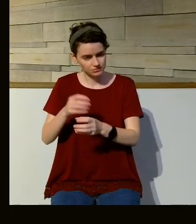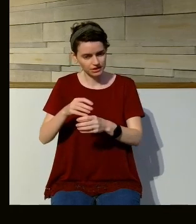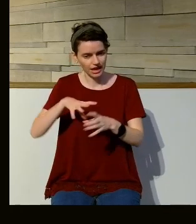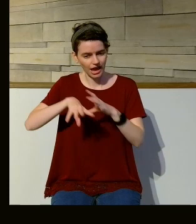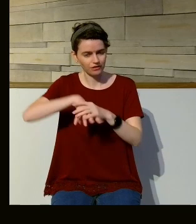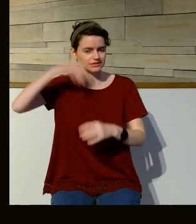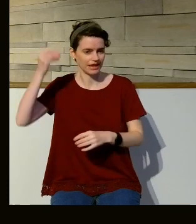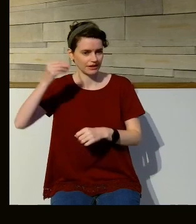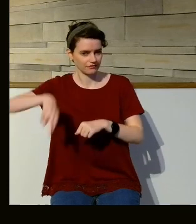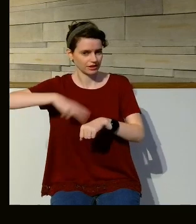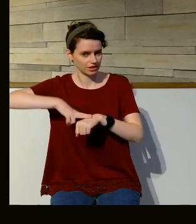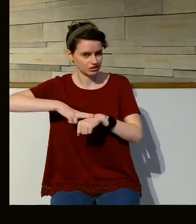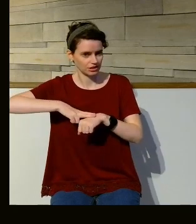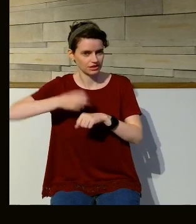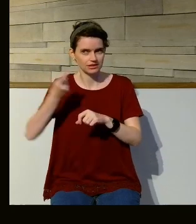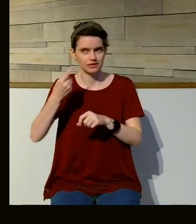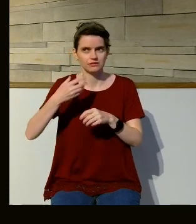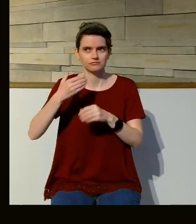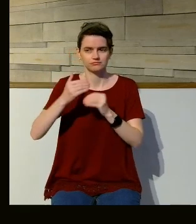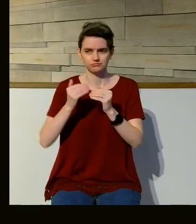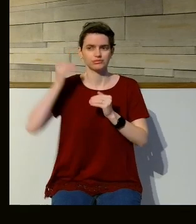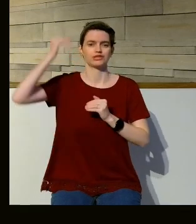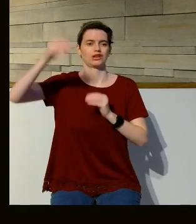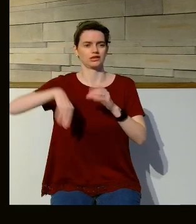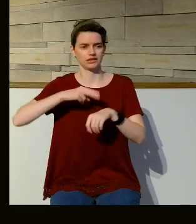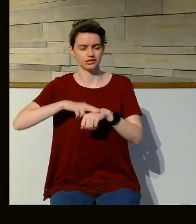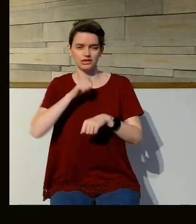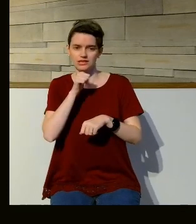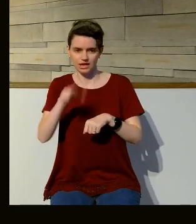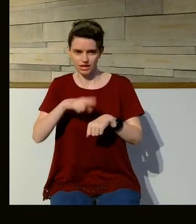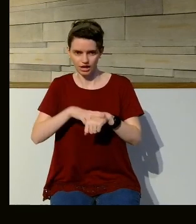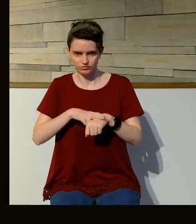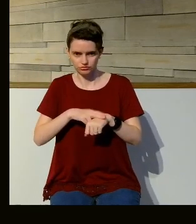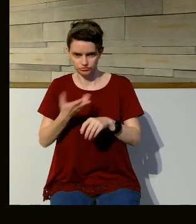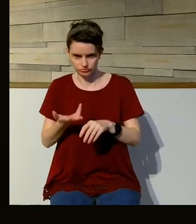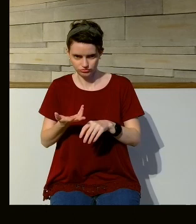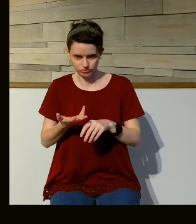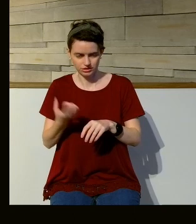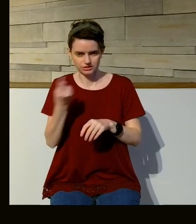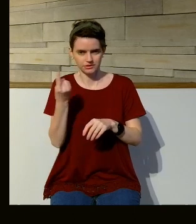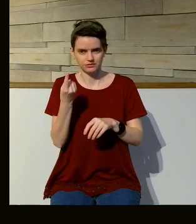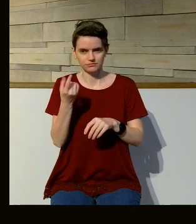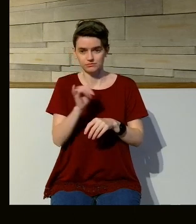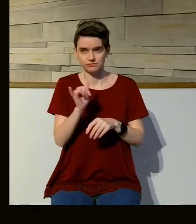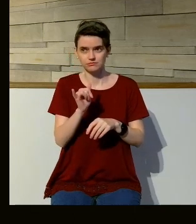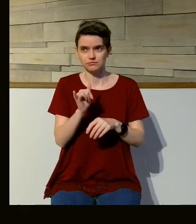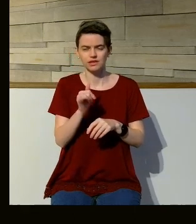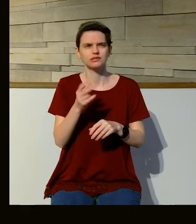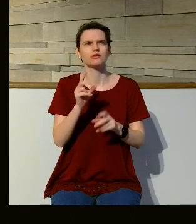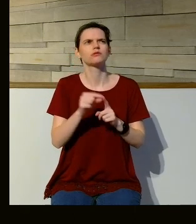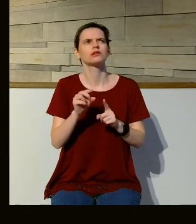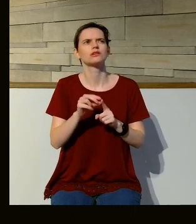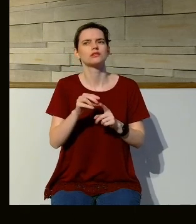to nature, something beyond nature, something non-natural, beyond the natural, something that like, actually there's a word